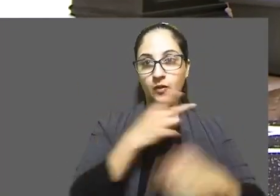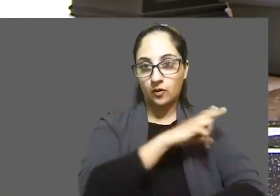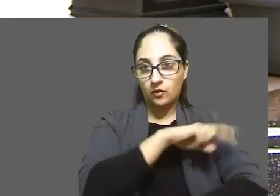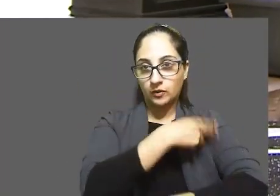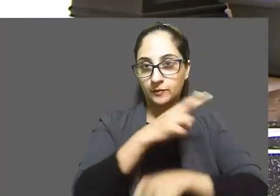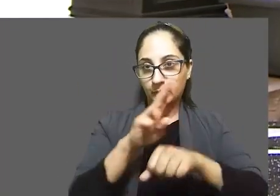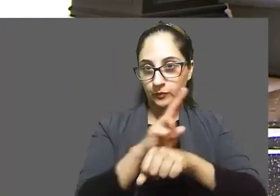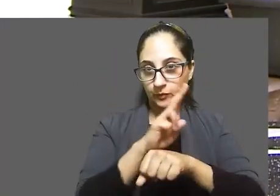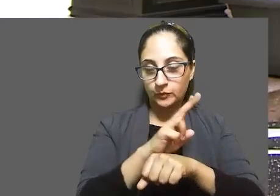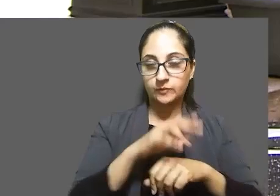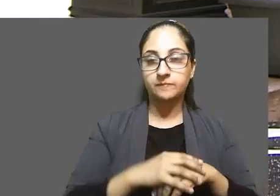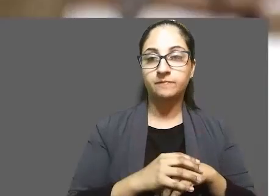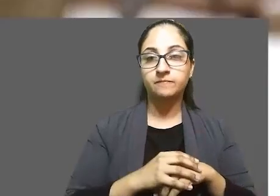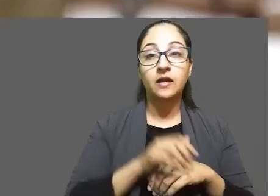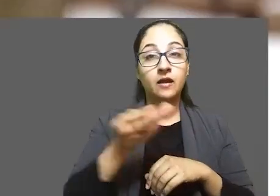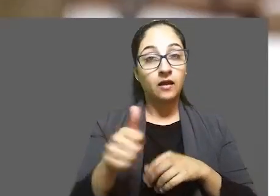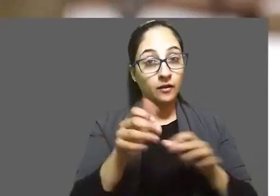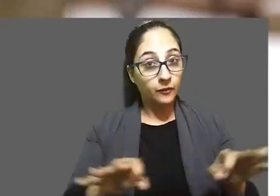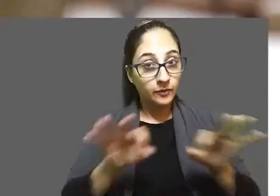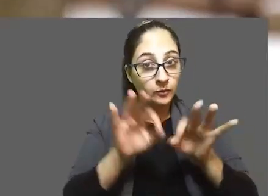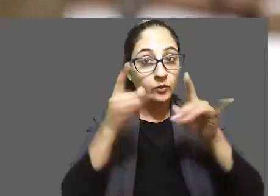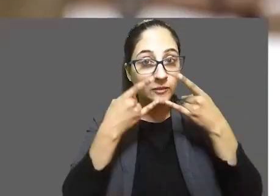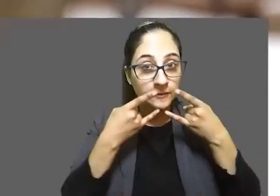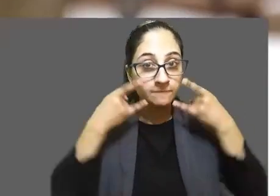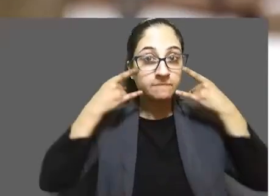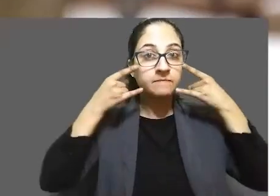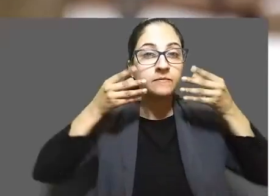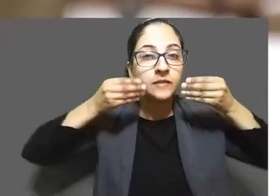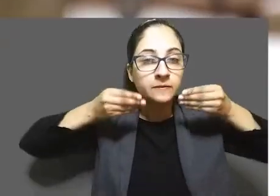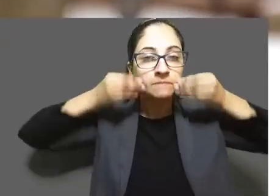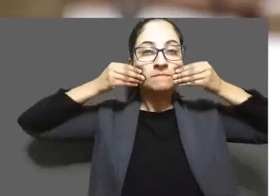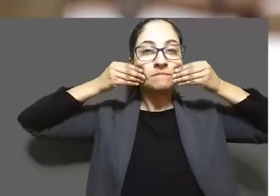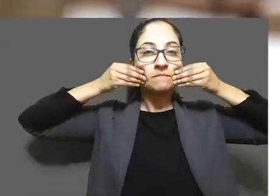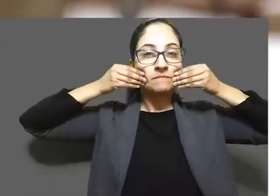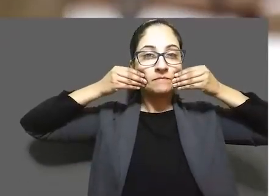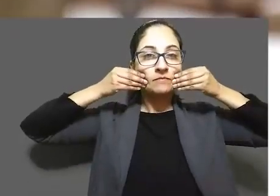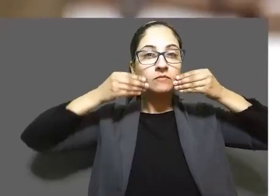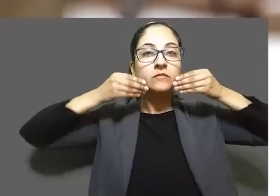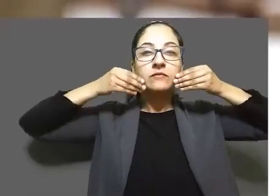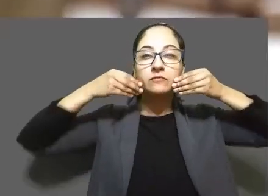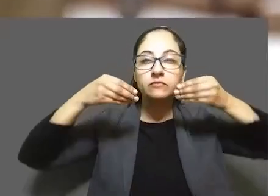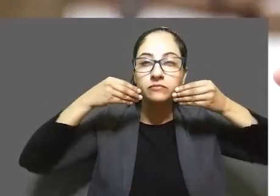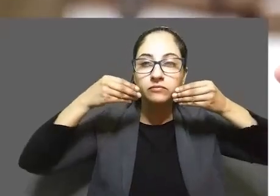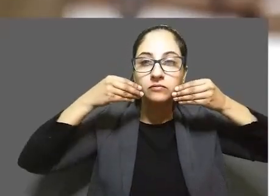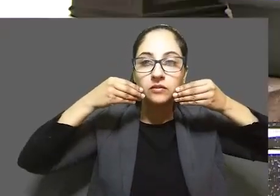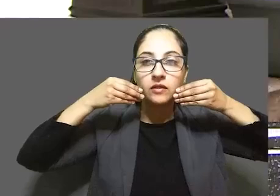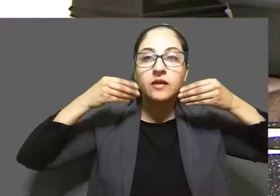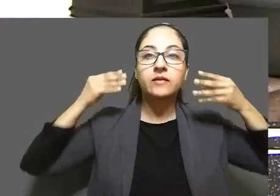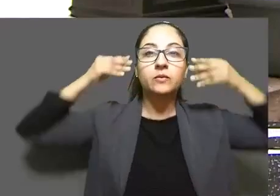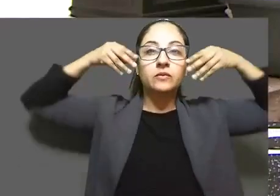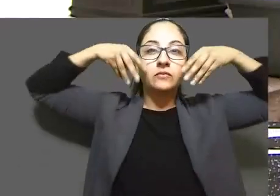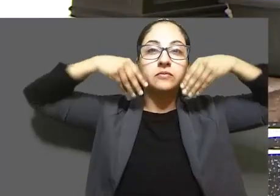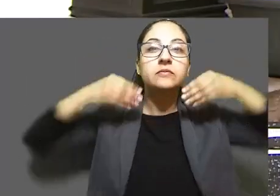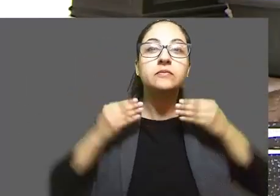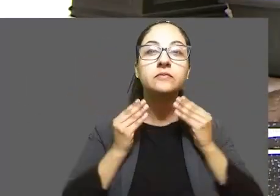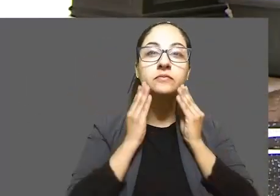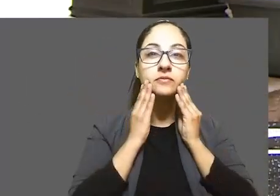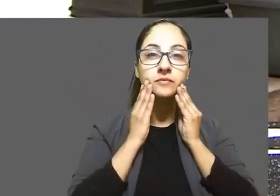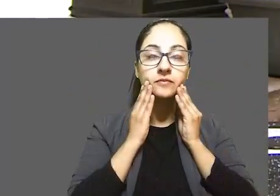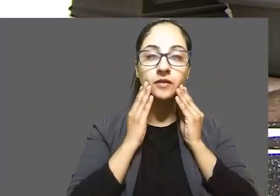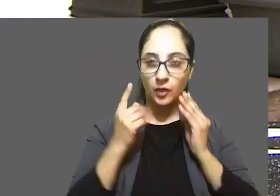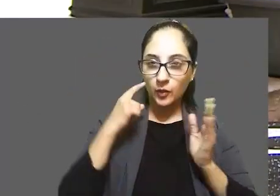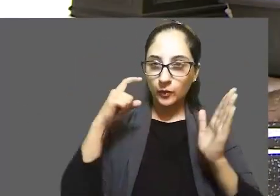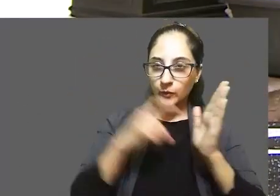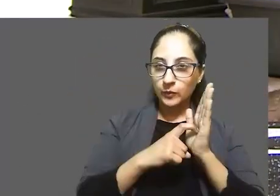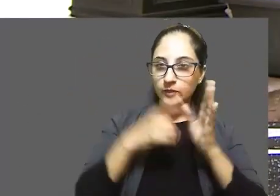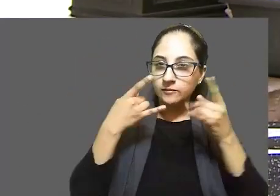important as the material is the fit. You want a snug fit to prevent air from escaping around the mask instead of through it. For example, if you wear glasses,